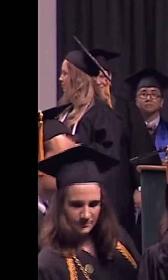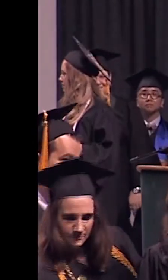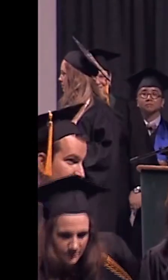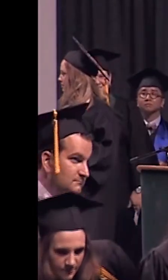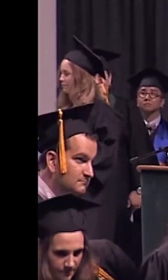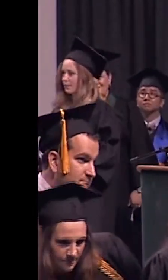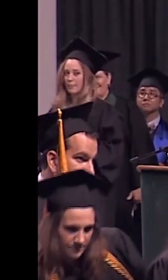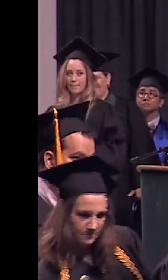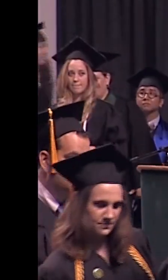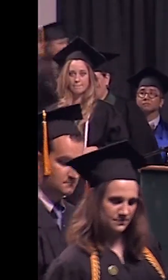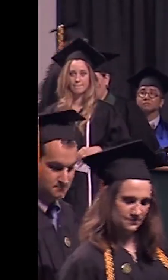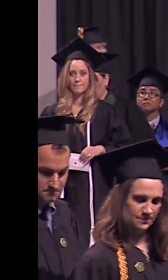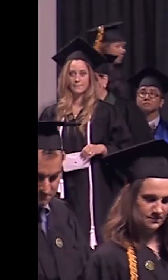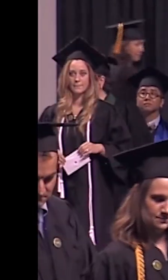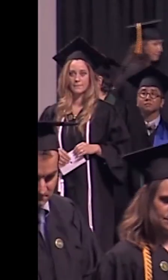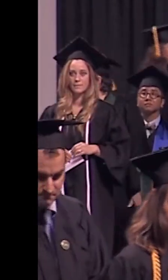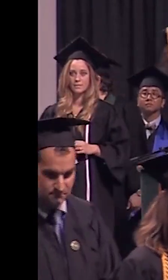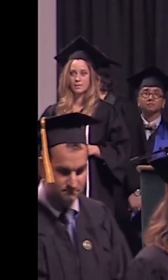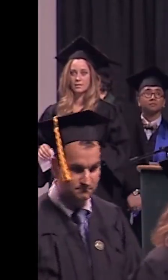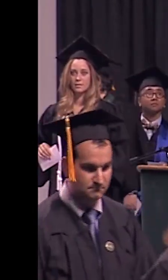certificates.